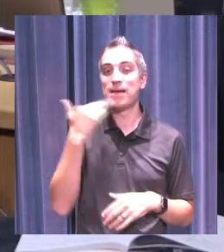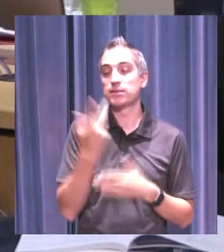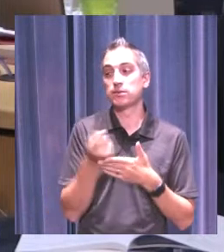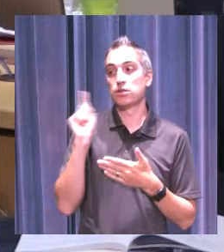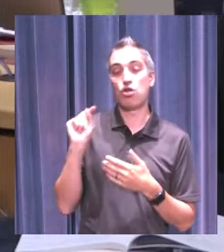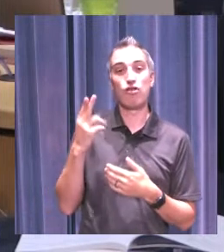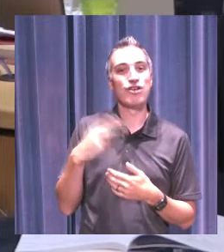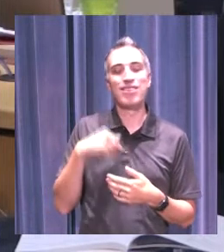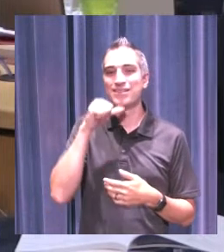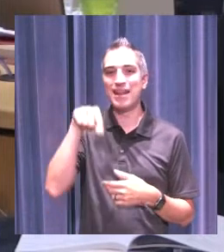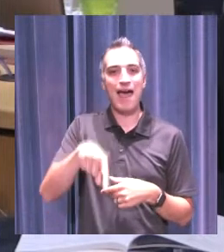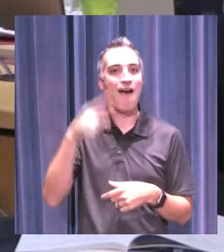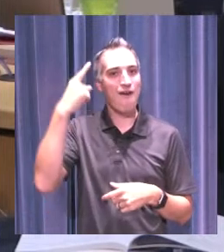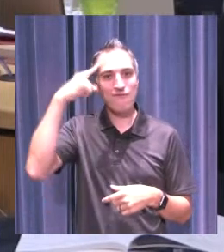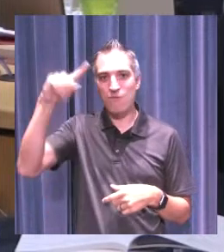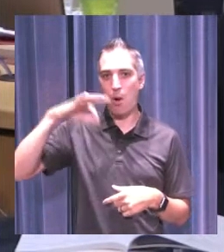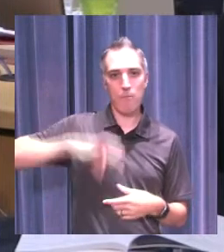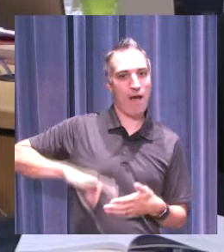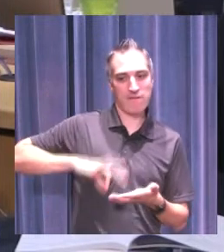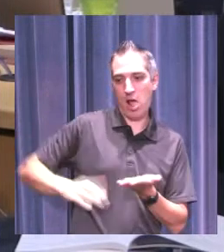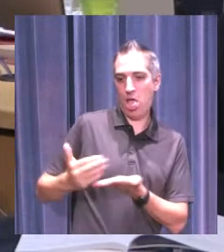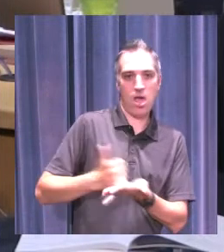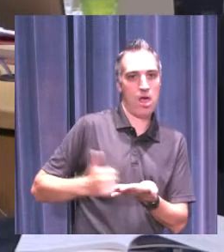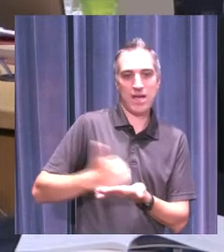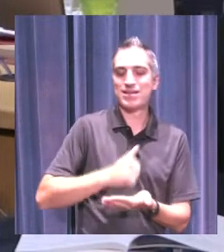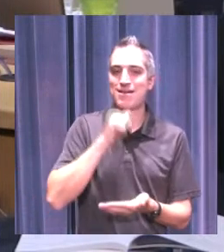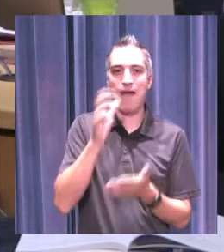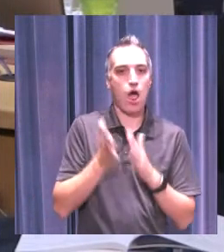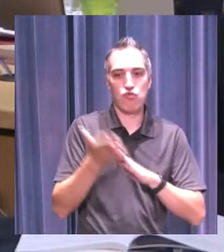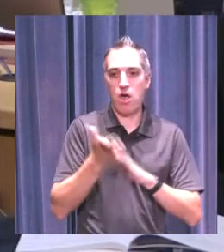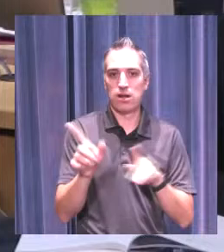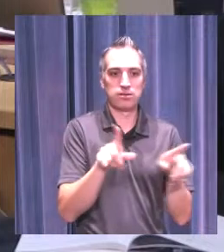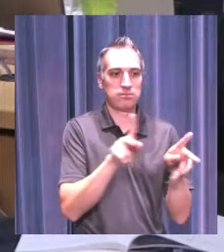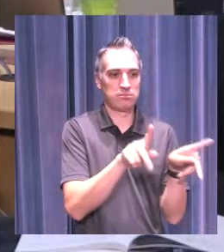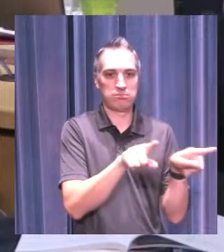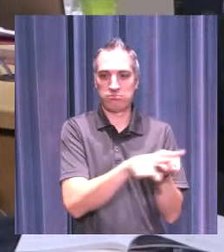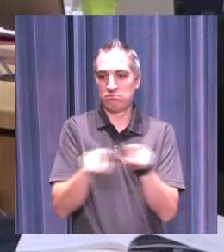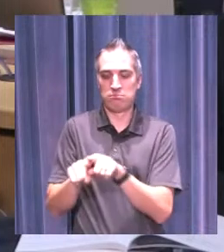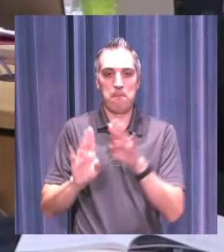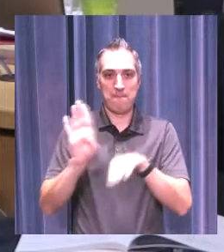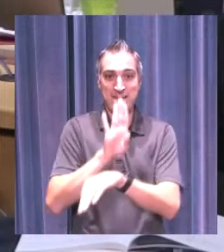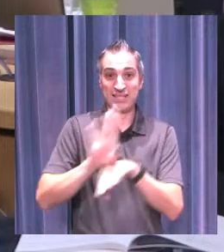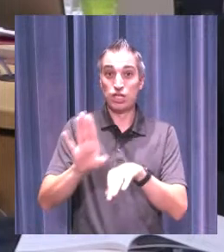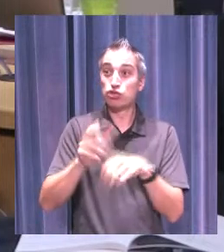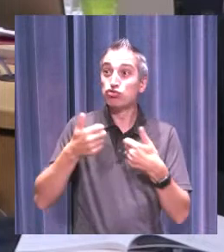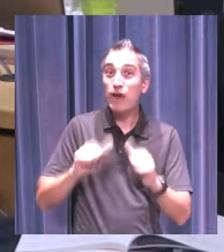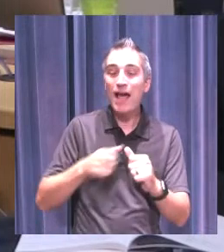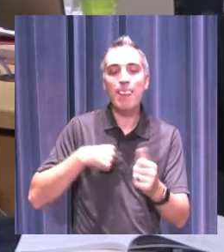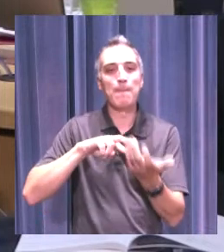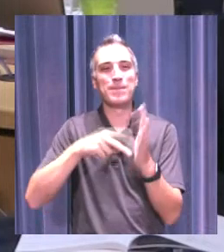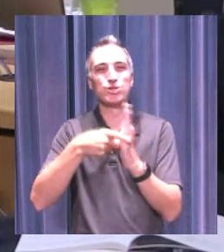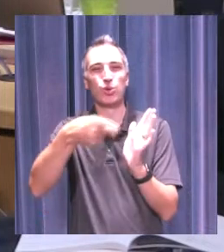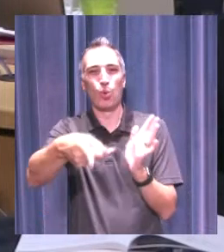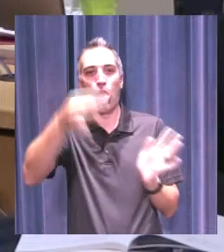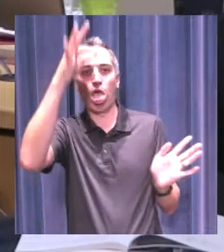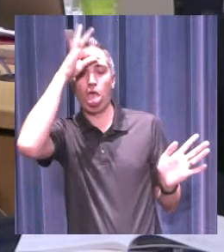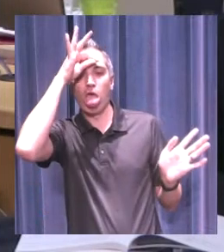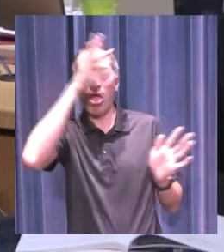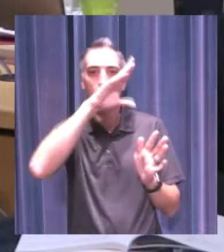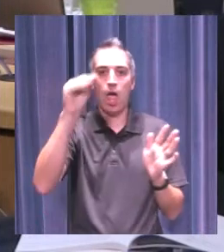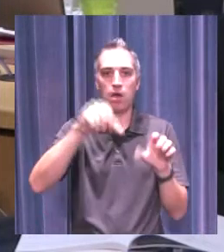a for-profit enterprise and should not be run like a business. Trying to do so only betrays your ignorance and